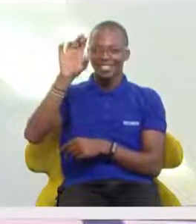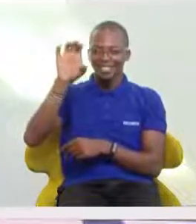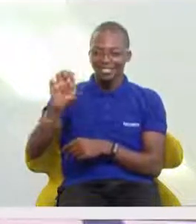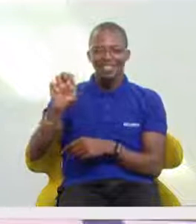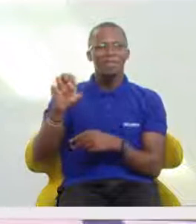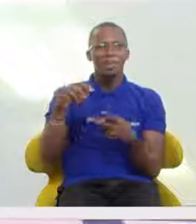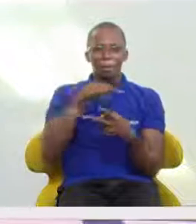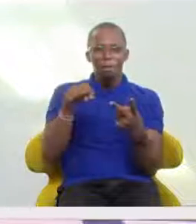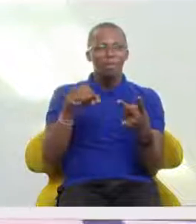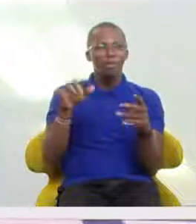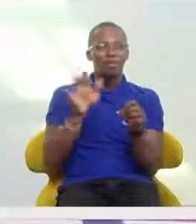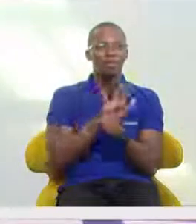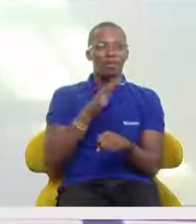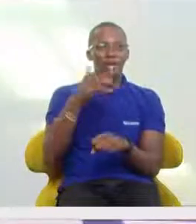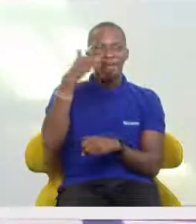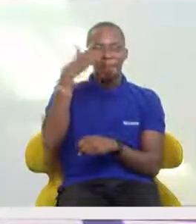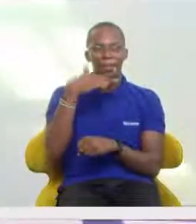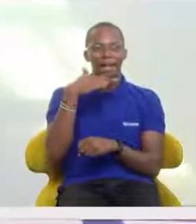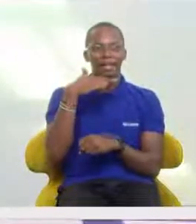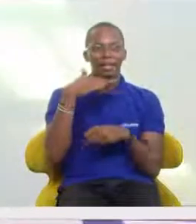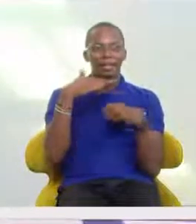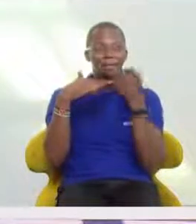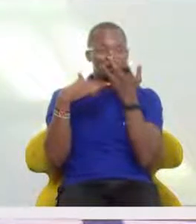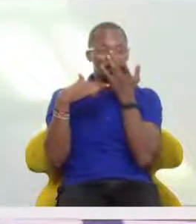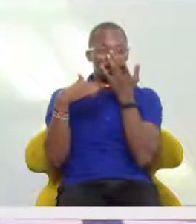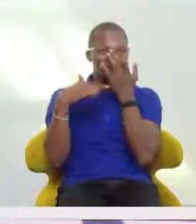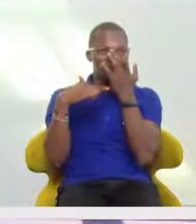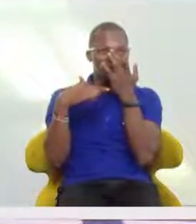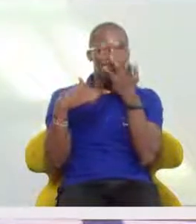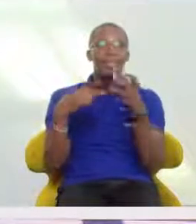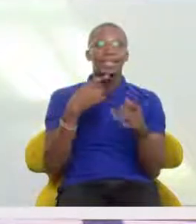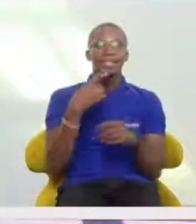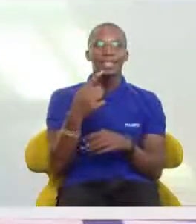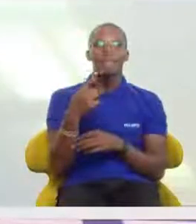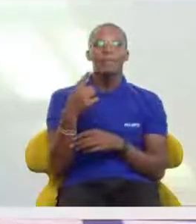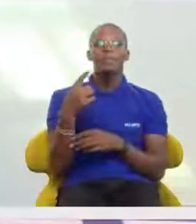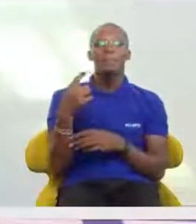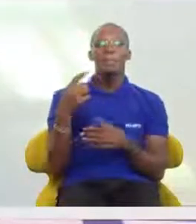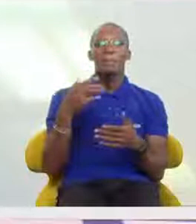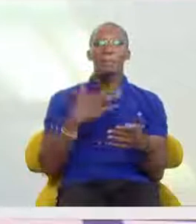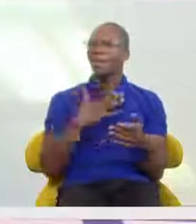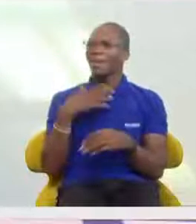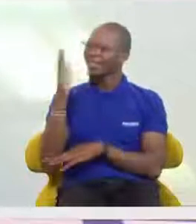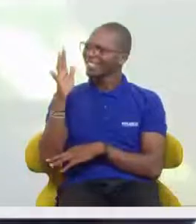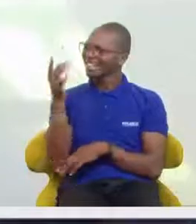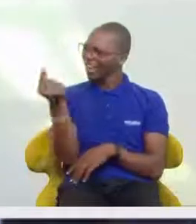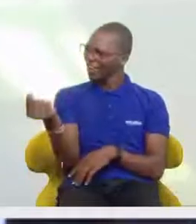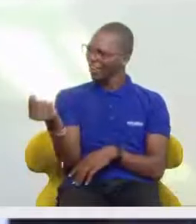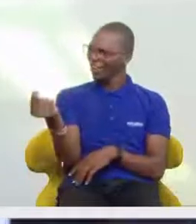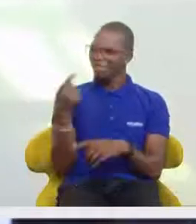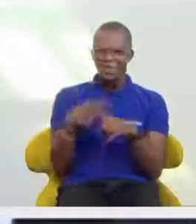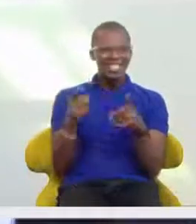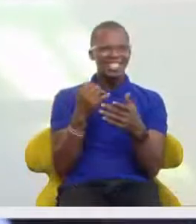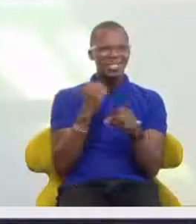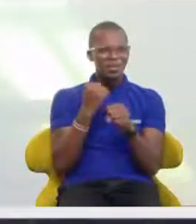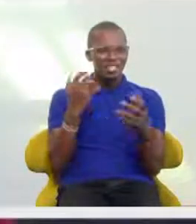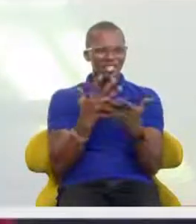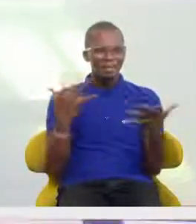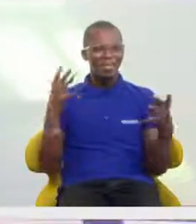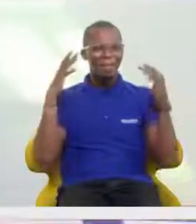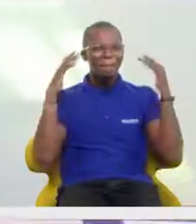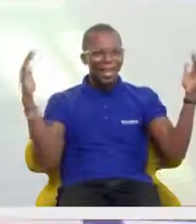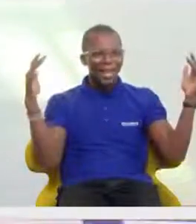When they hugged me, they started whispering, "My God, ni kadogo, lakini kanafanya vitu kubwa." So what